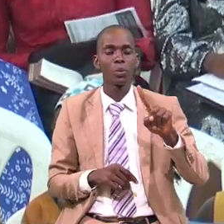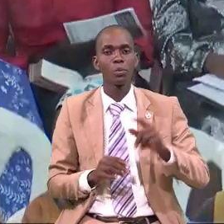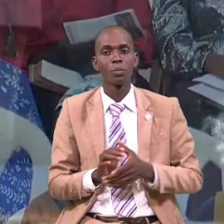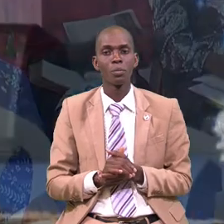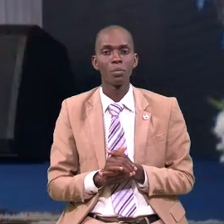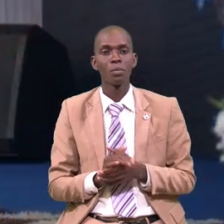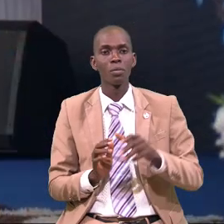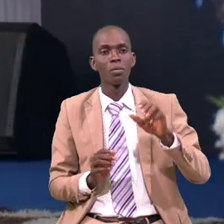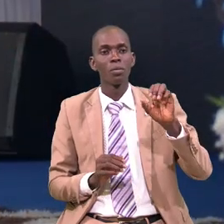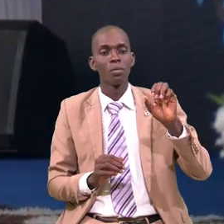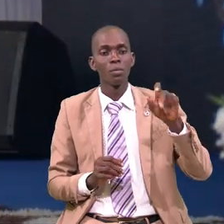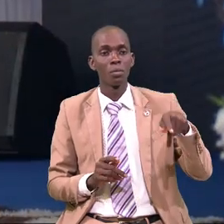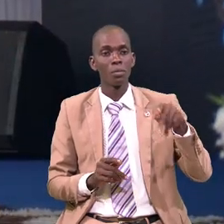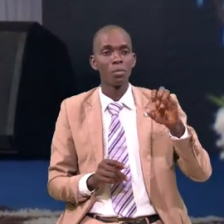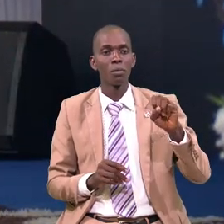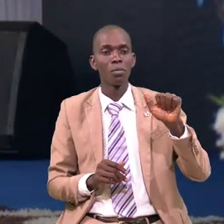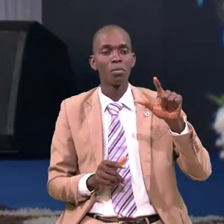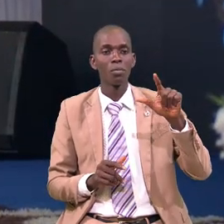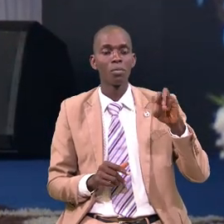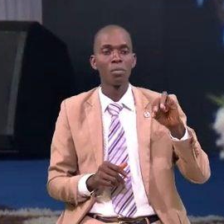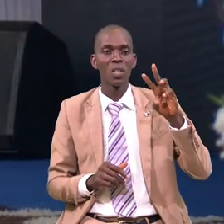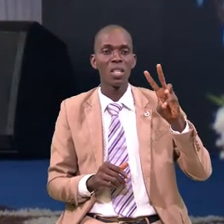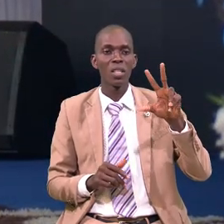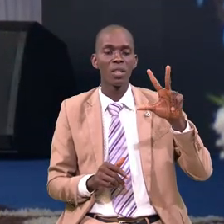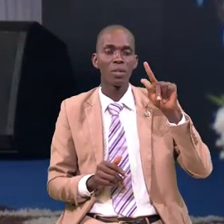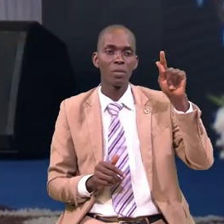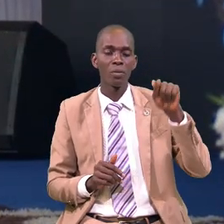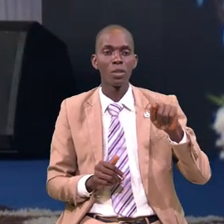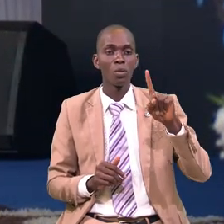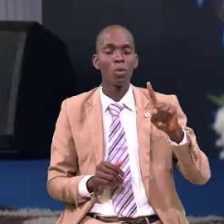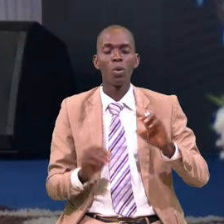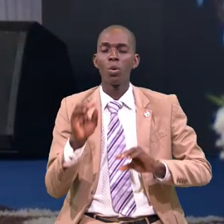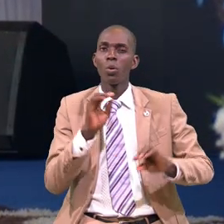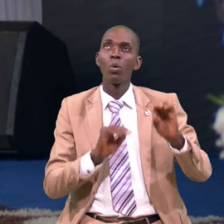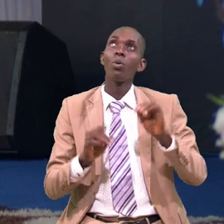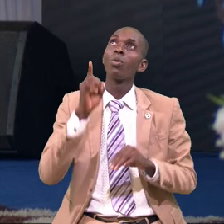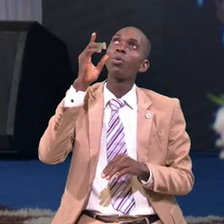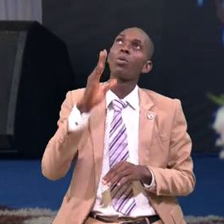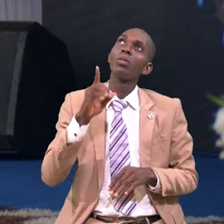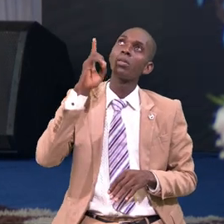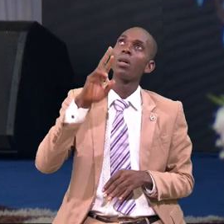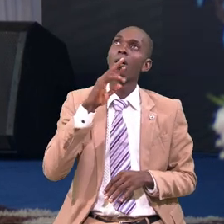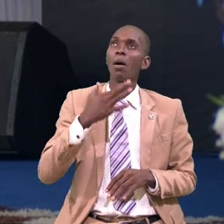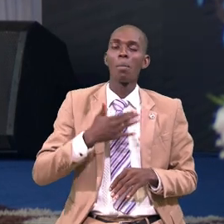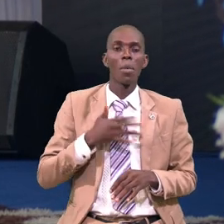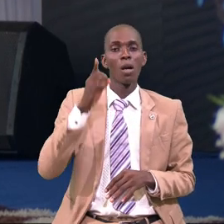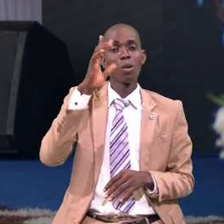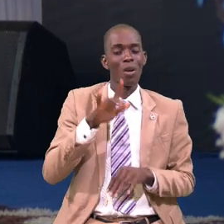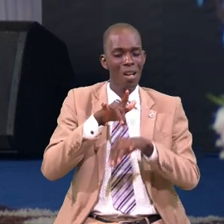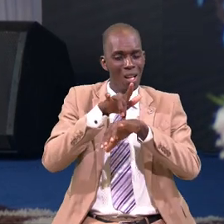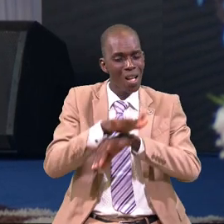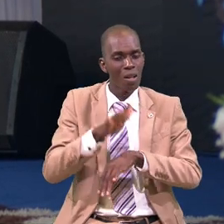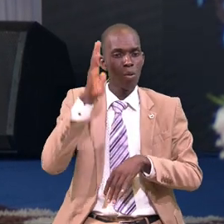Psalm 63 verse 1, O God, thou art my God, early will I seek thee,